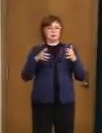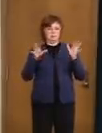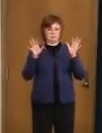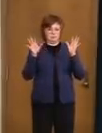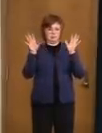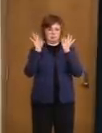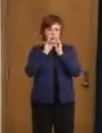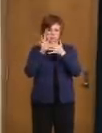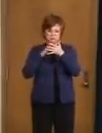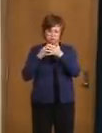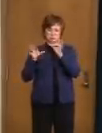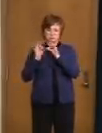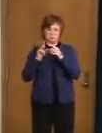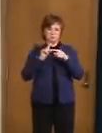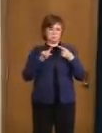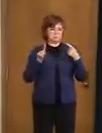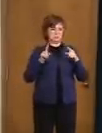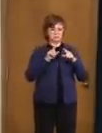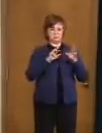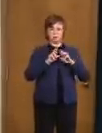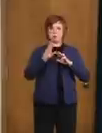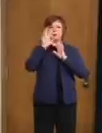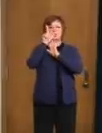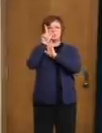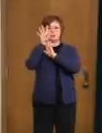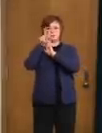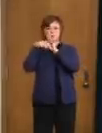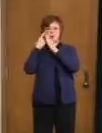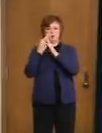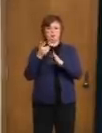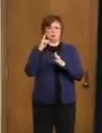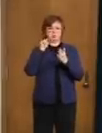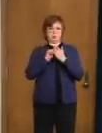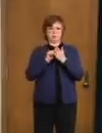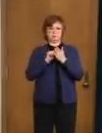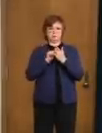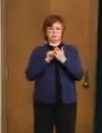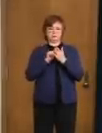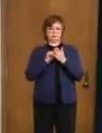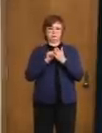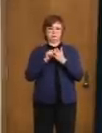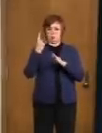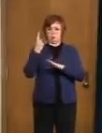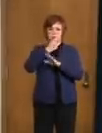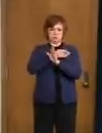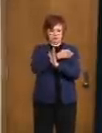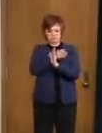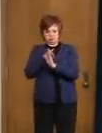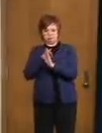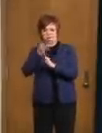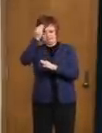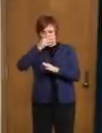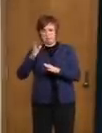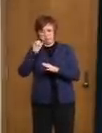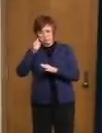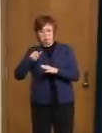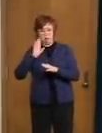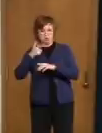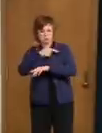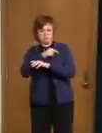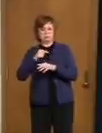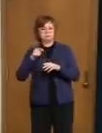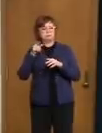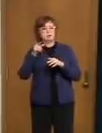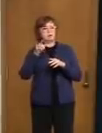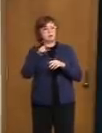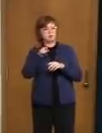and immunization ready with 24 hours notice across the province. So not just looking at what we're getting for vaccine over the next 30 days, but